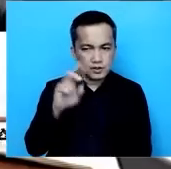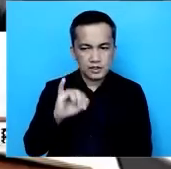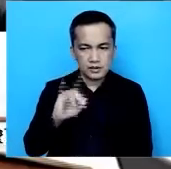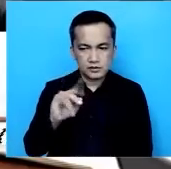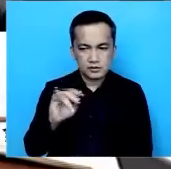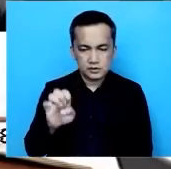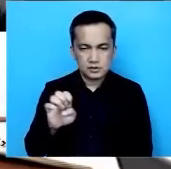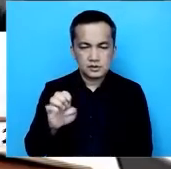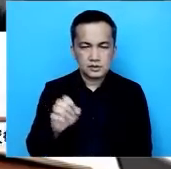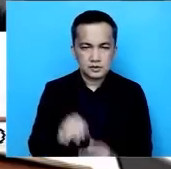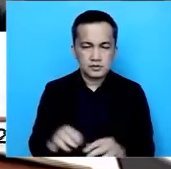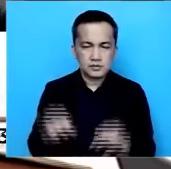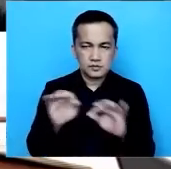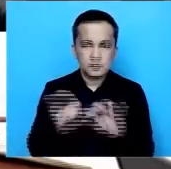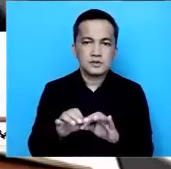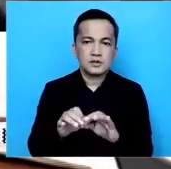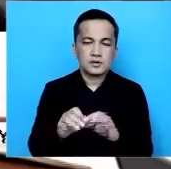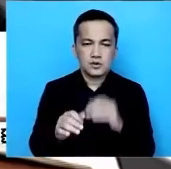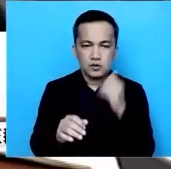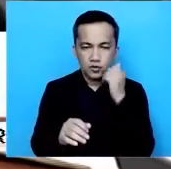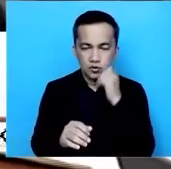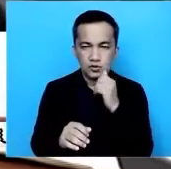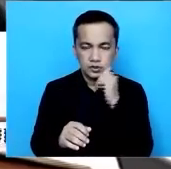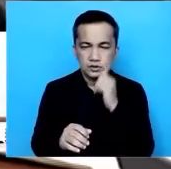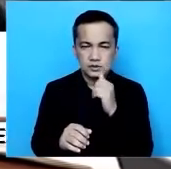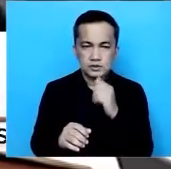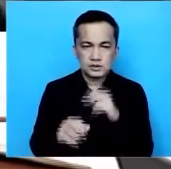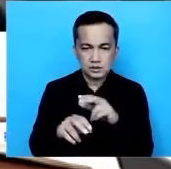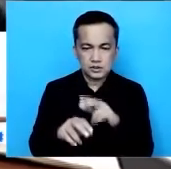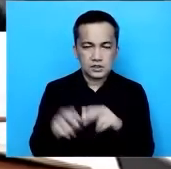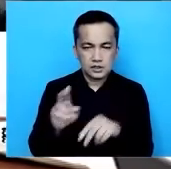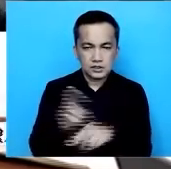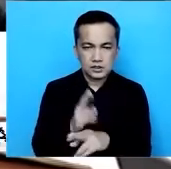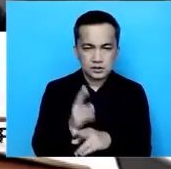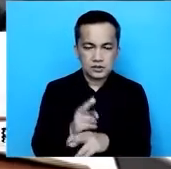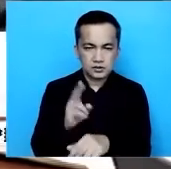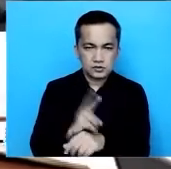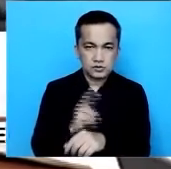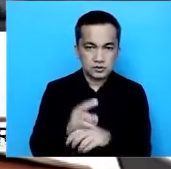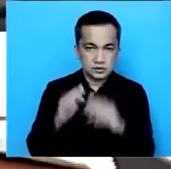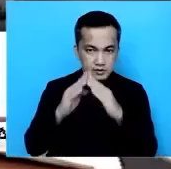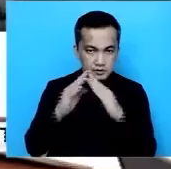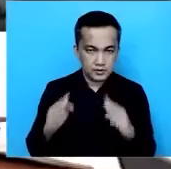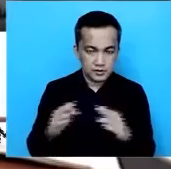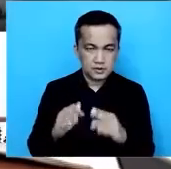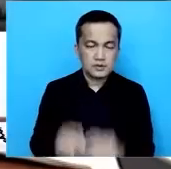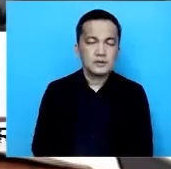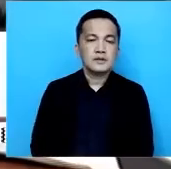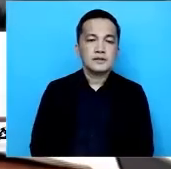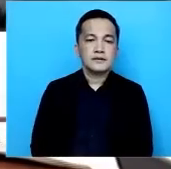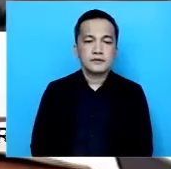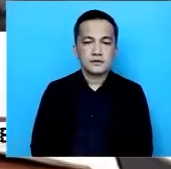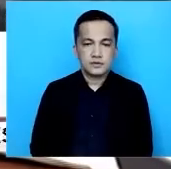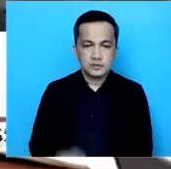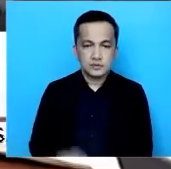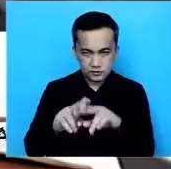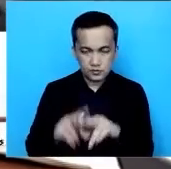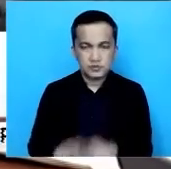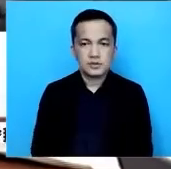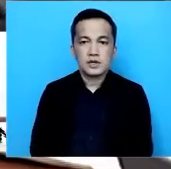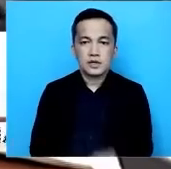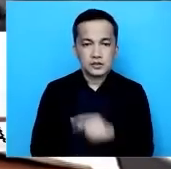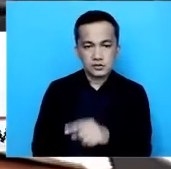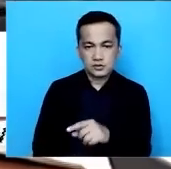basically that is always consumed or regularly consumed at the household or commonly consumed in the household is salt. So yun po yung